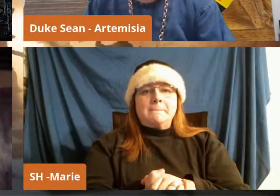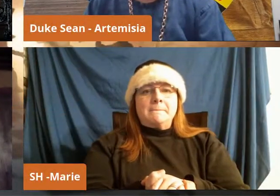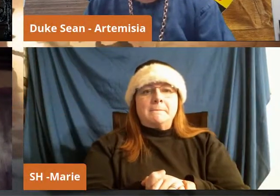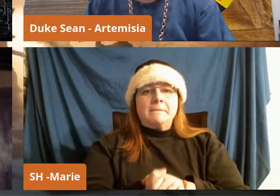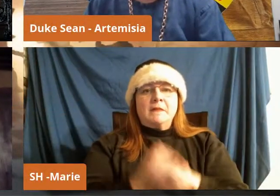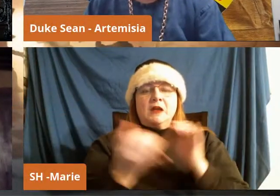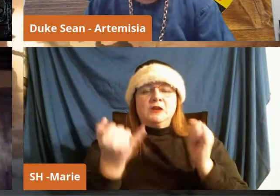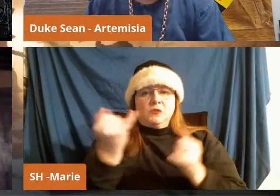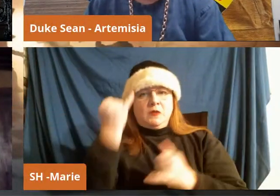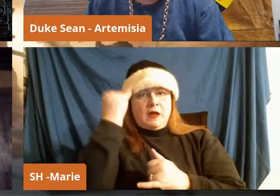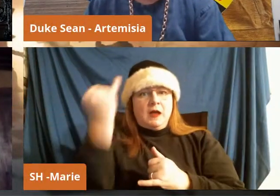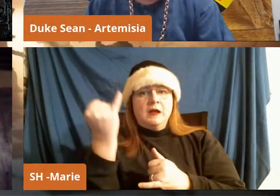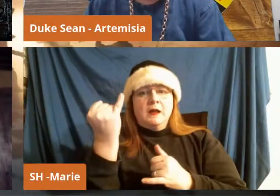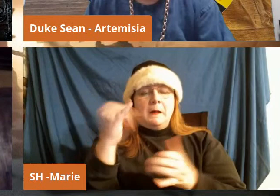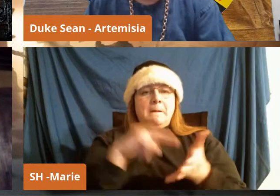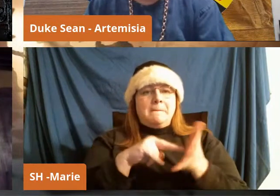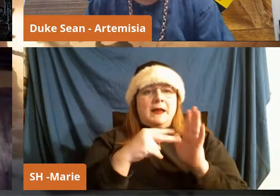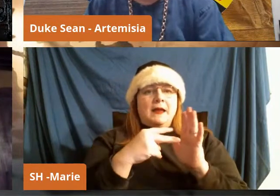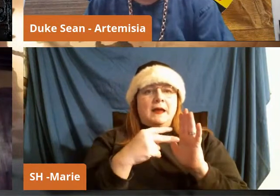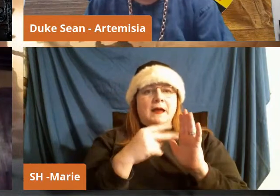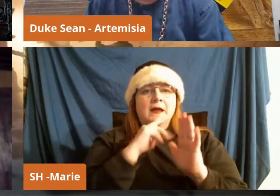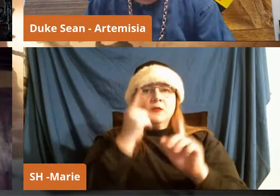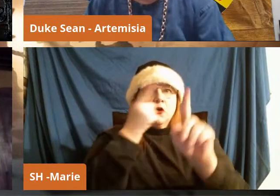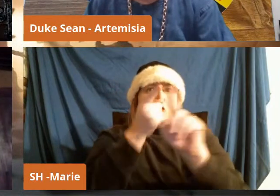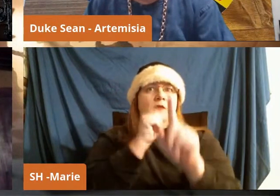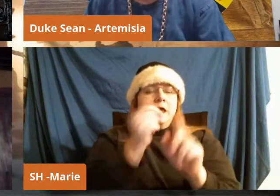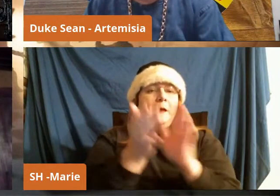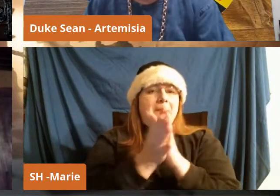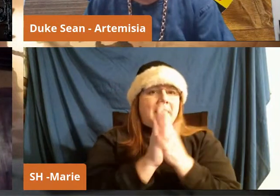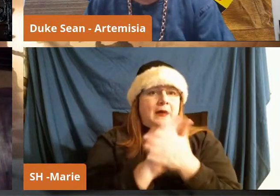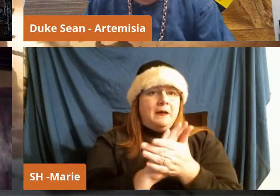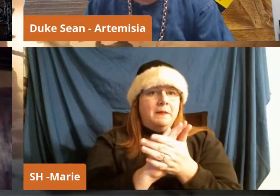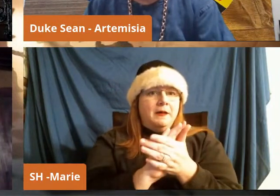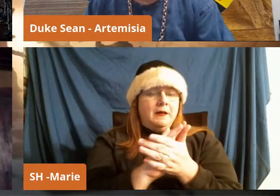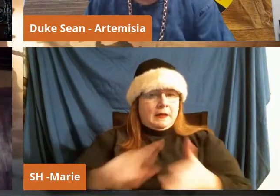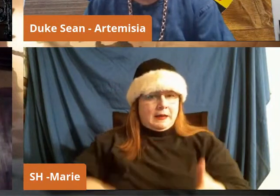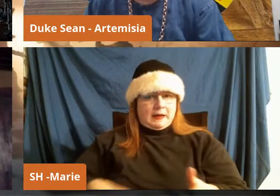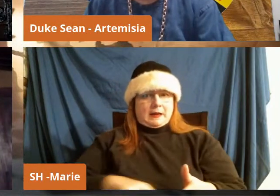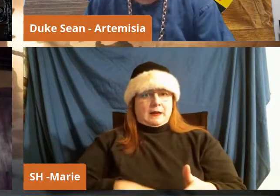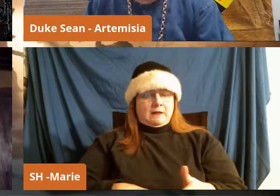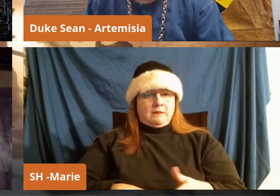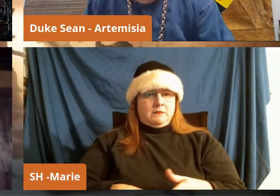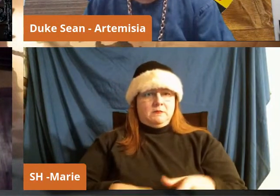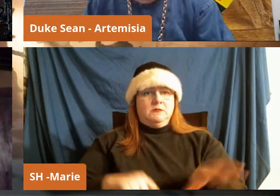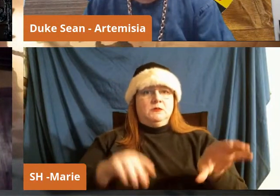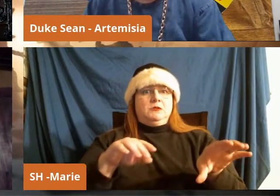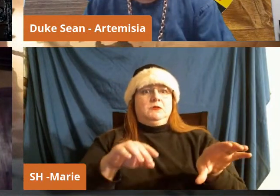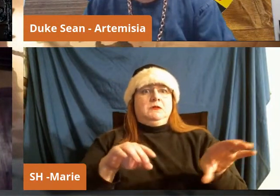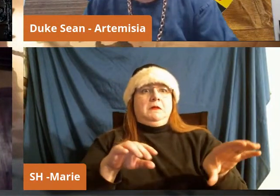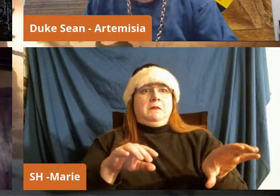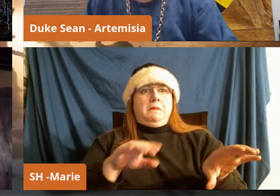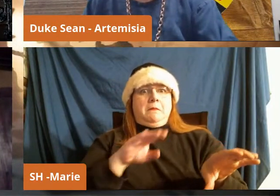So the idea of being there is that the goal is not to be a knight. It's to just be a knight. Right.